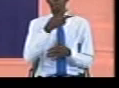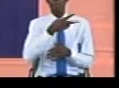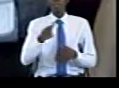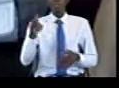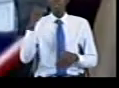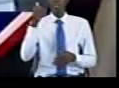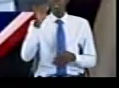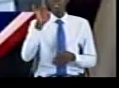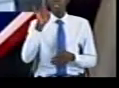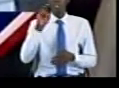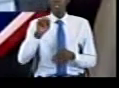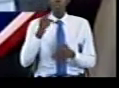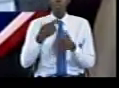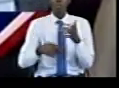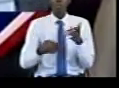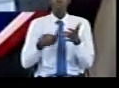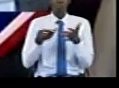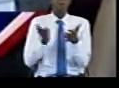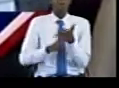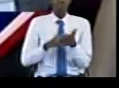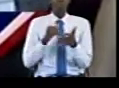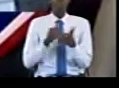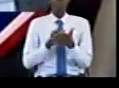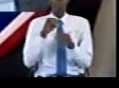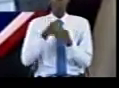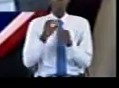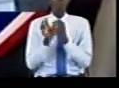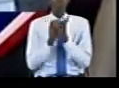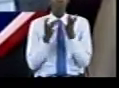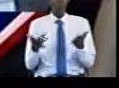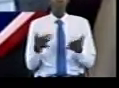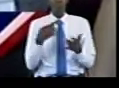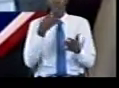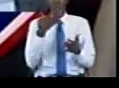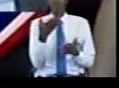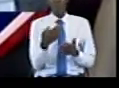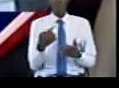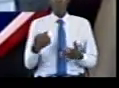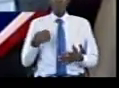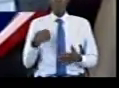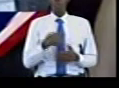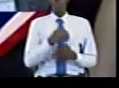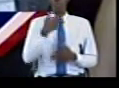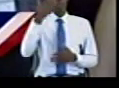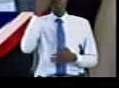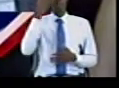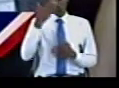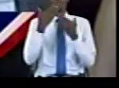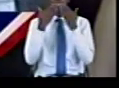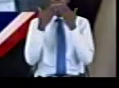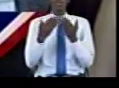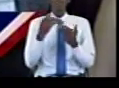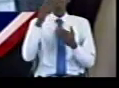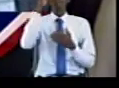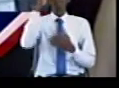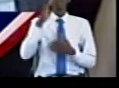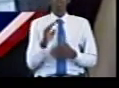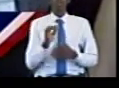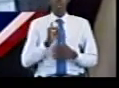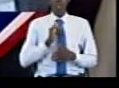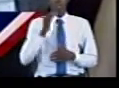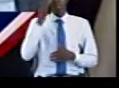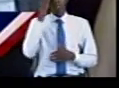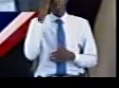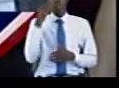verse 18? Mark it in your Bible. We know. Thank God I know. We know that whosoever